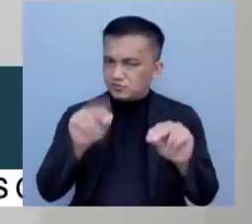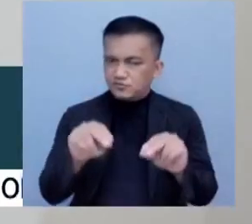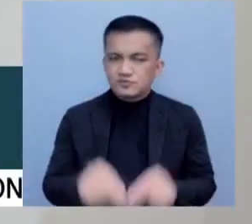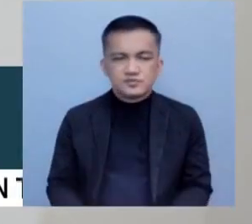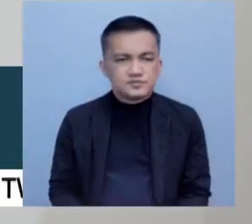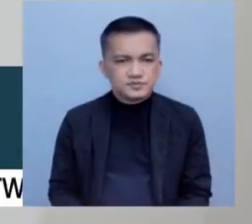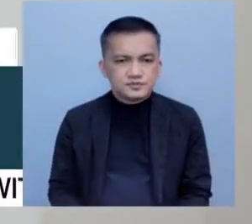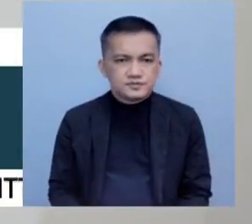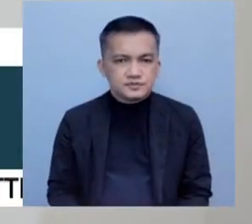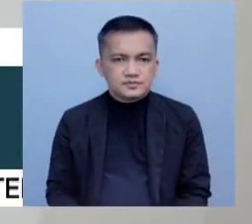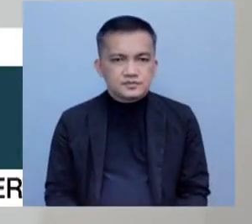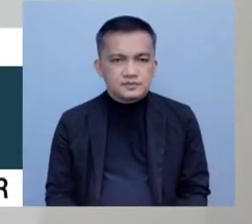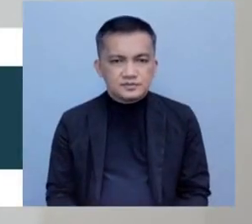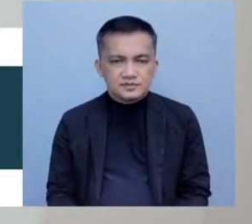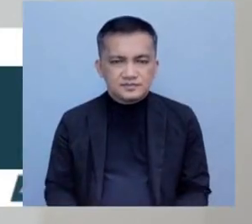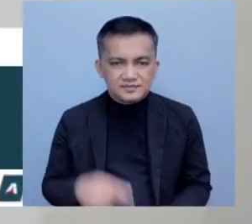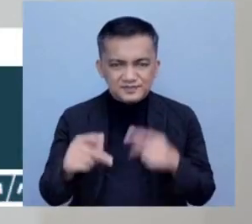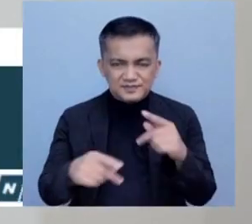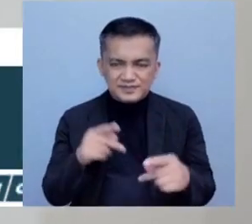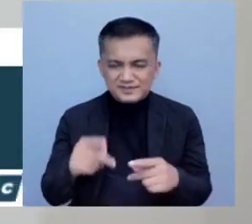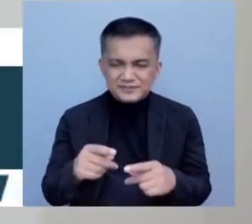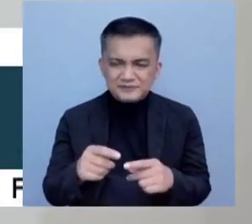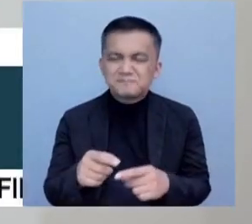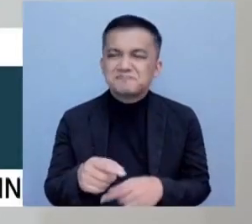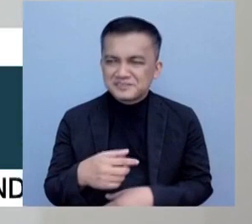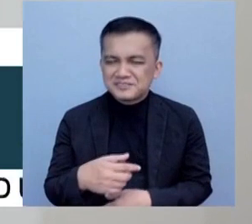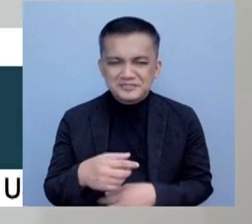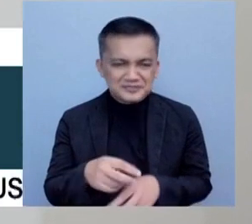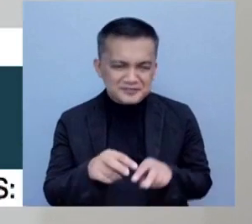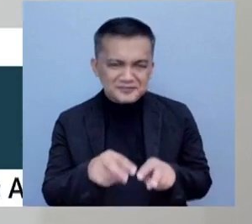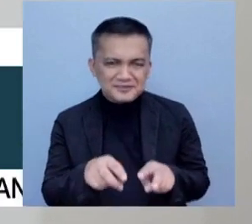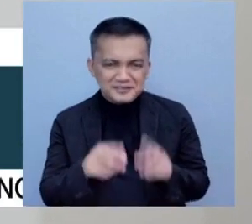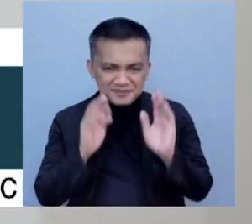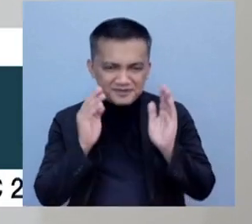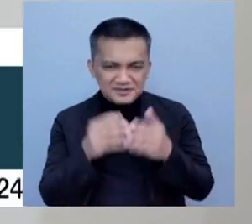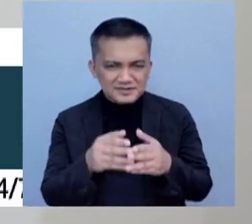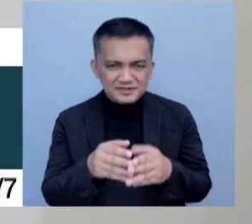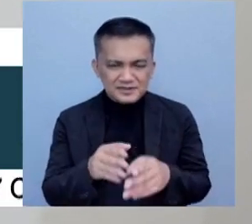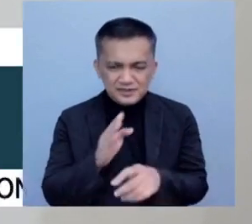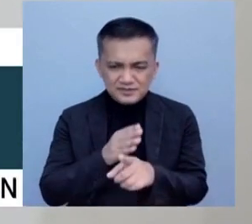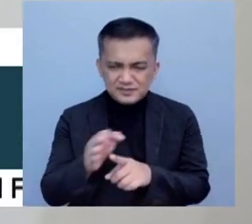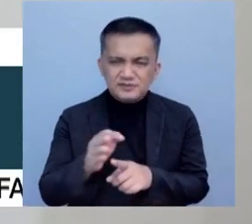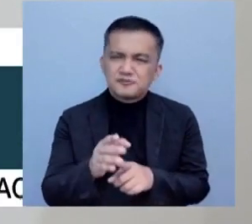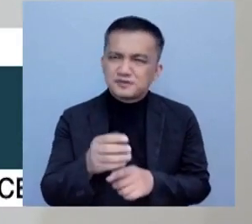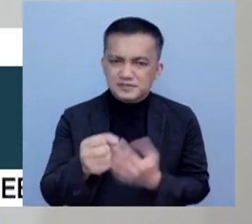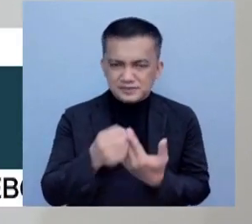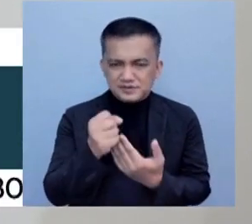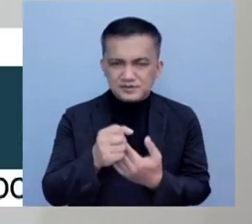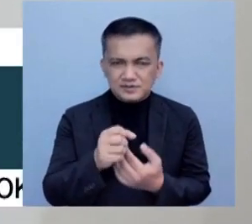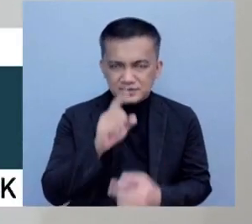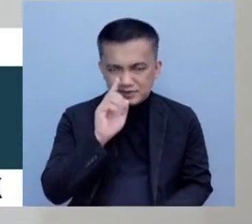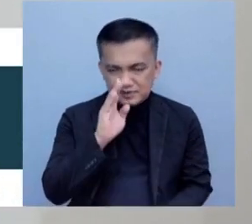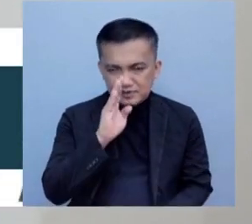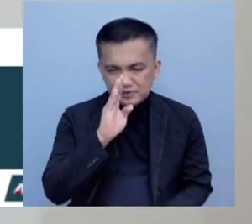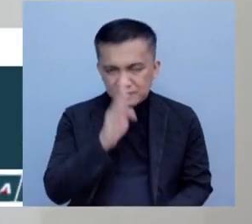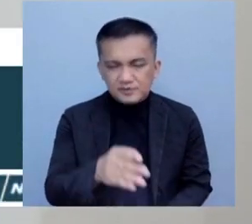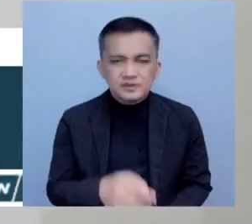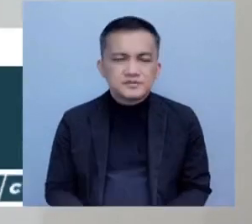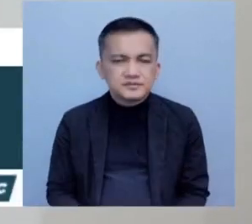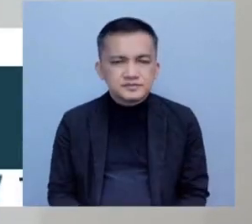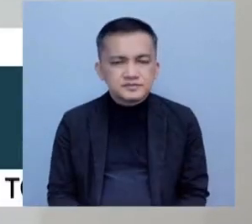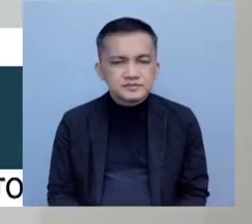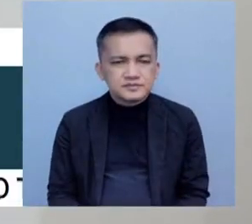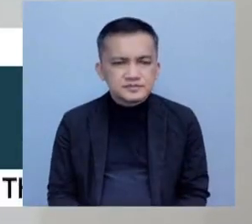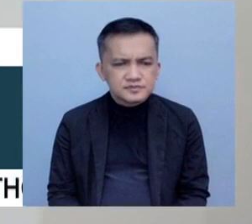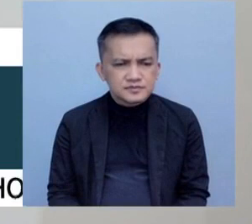People are reading too much into it. No, I think it's very, very straightforward and simple. No, so the CIF had the topic. It